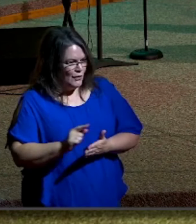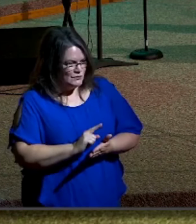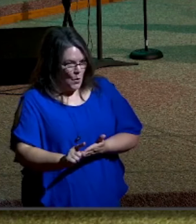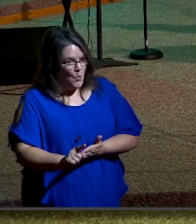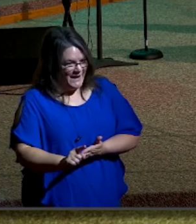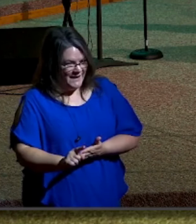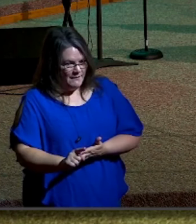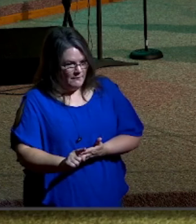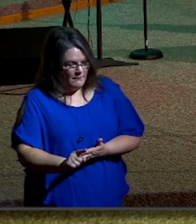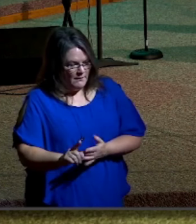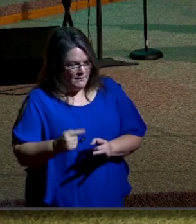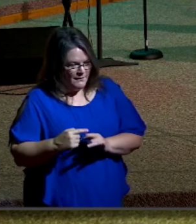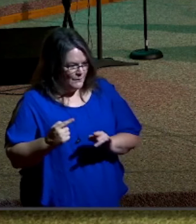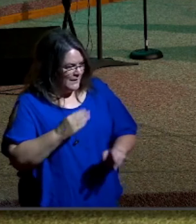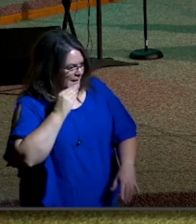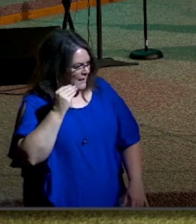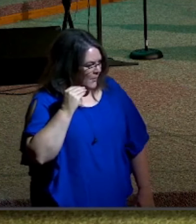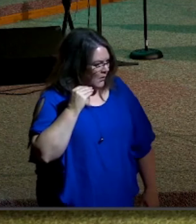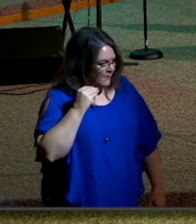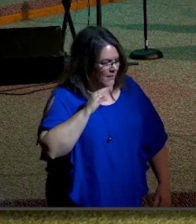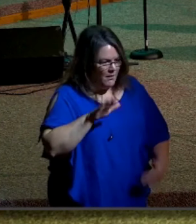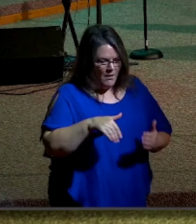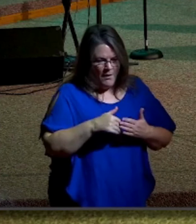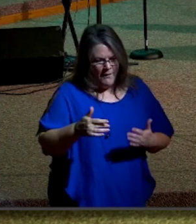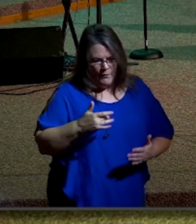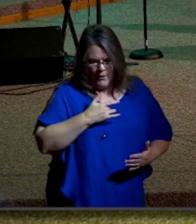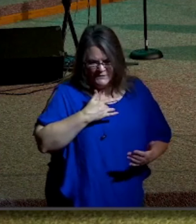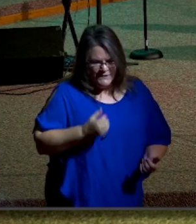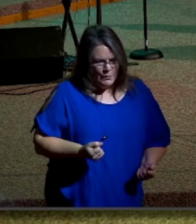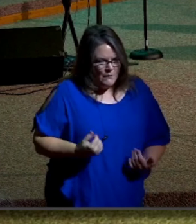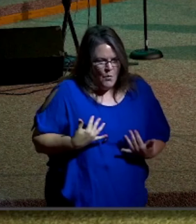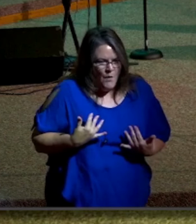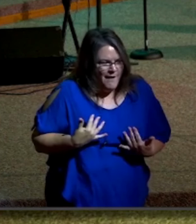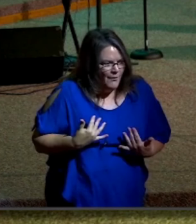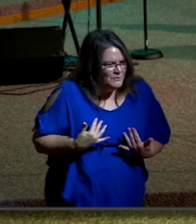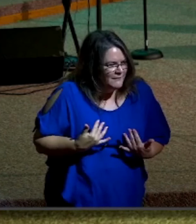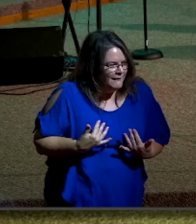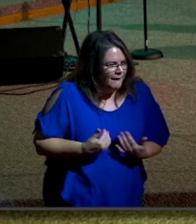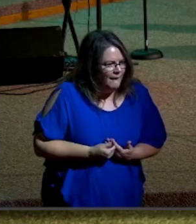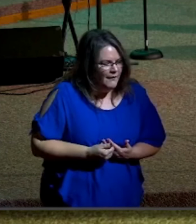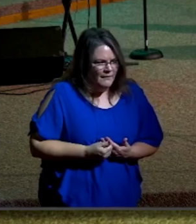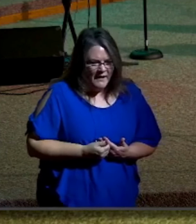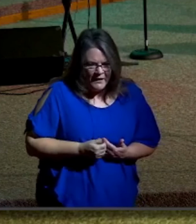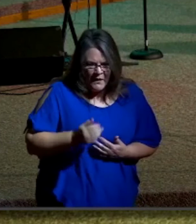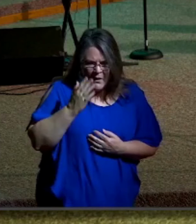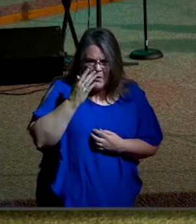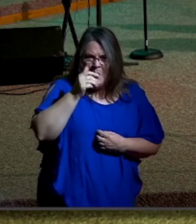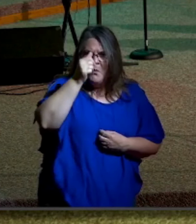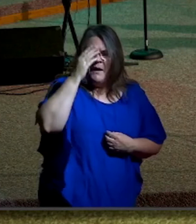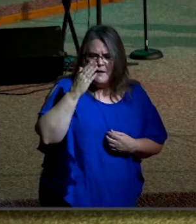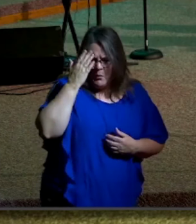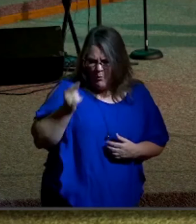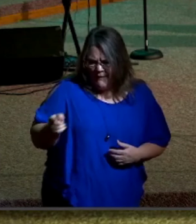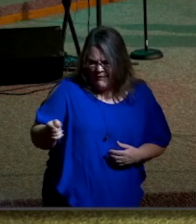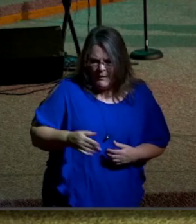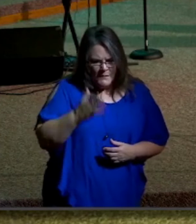this, it overwhelmed me. I felt like, why God? Why them? Why not